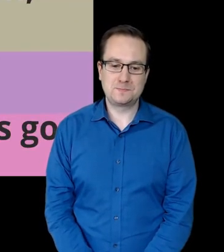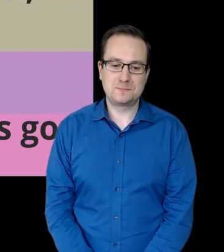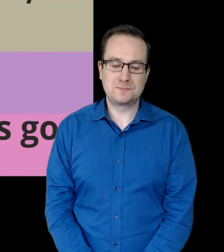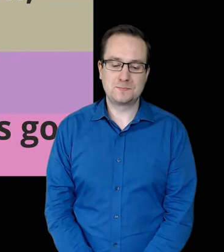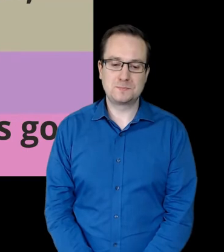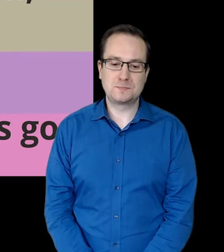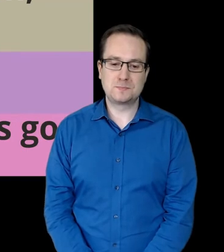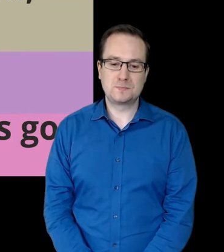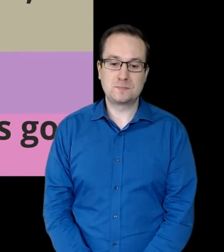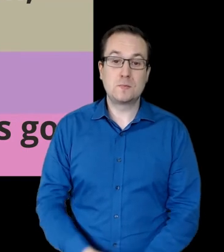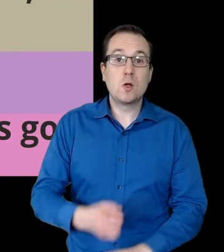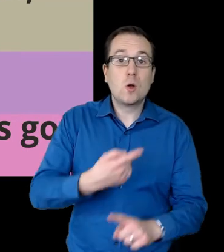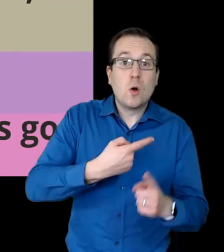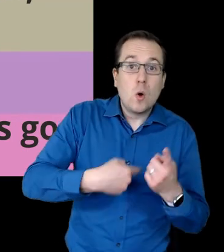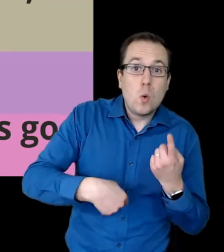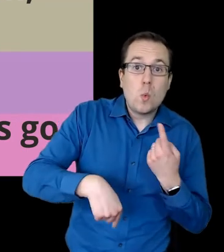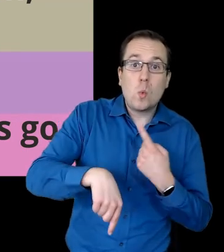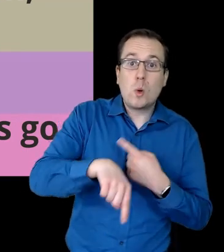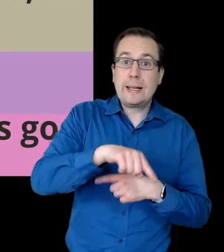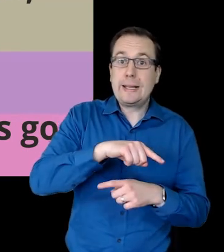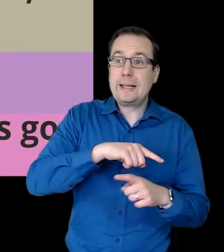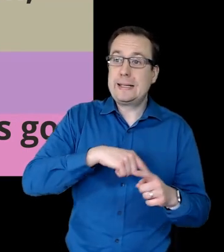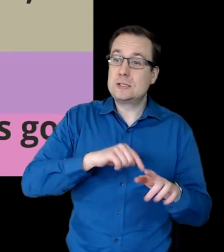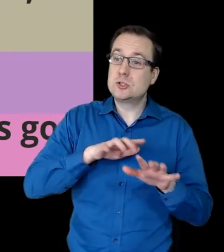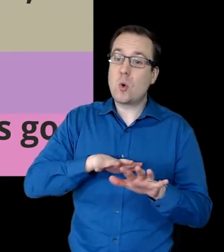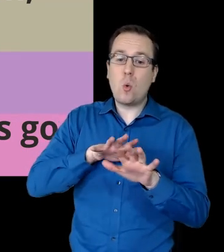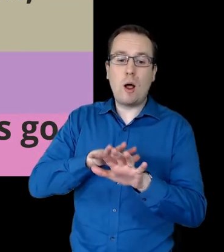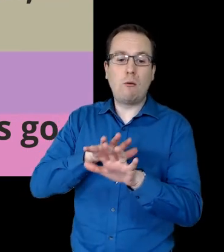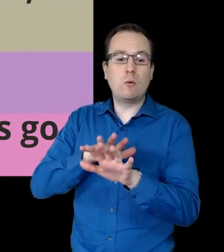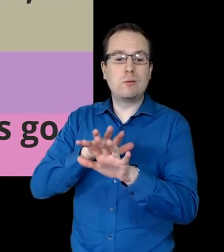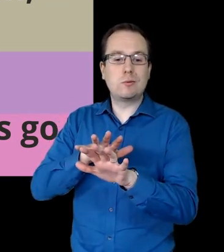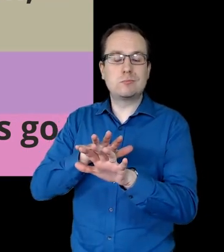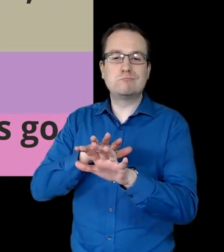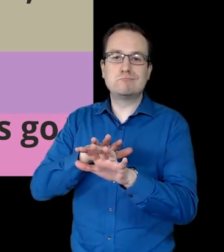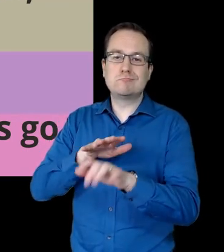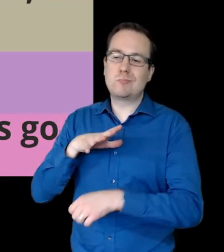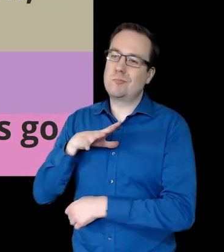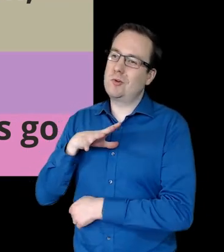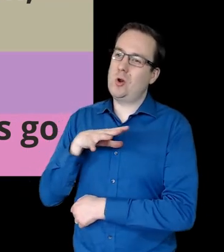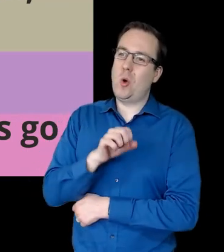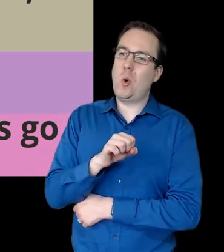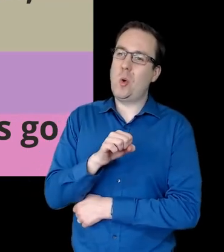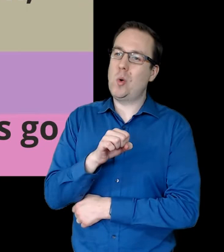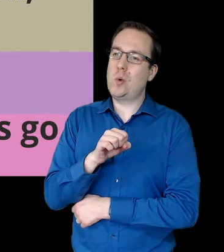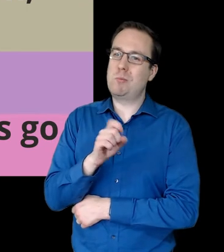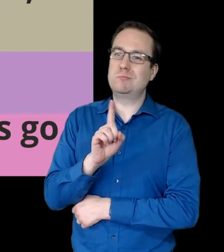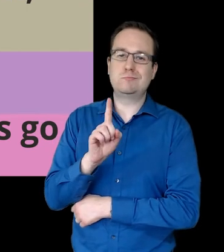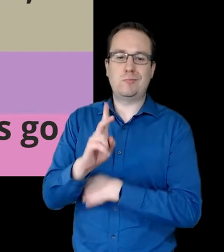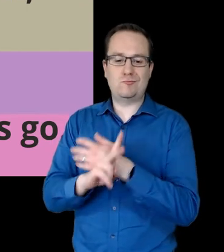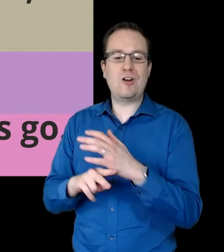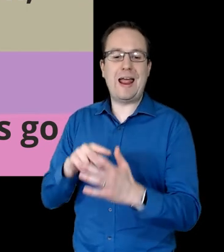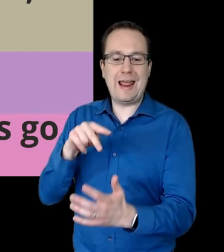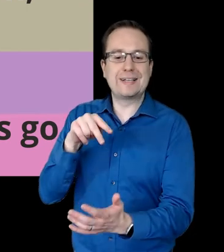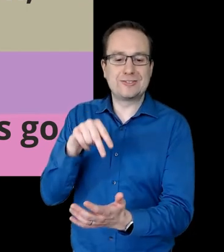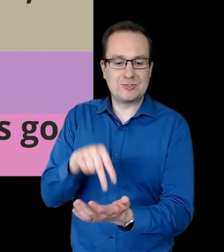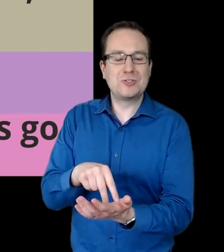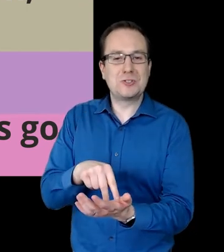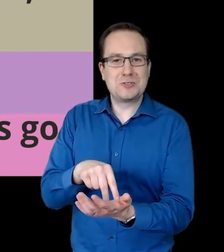We shall go out with hope of resurrection.